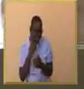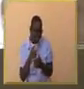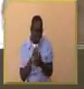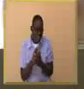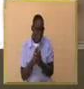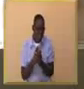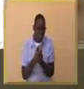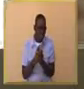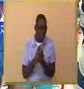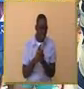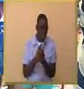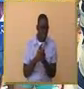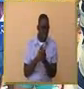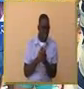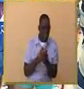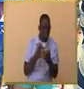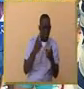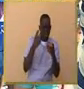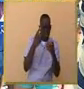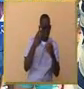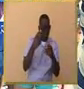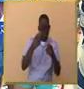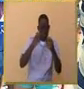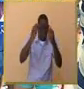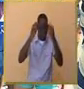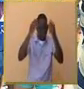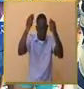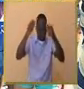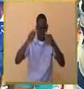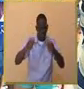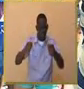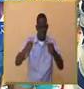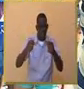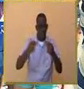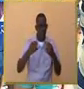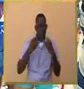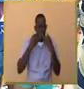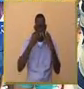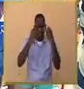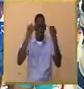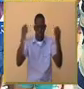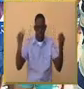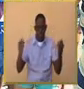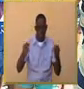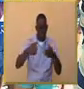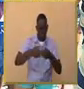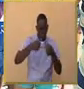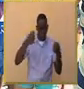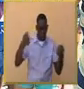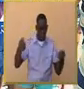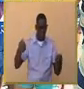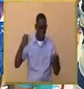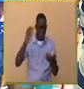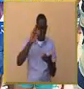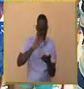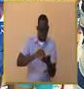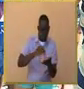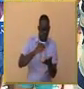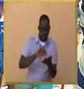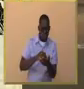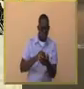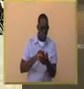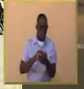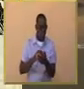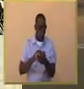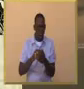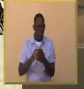will distribute posters and leaflets, announce things in full-page newspaper advertisements, and that there will